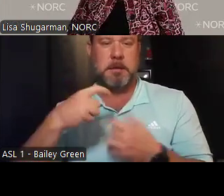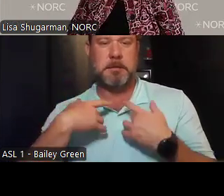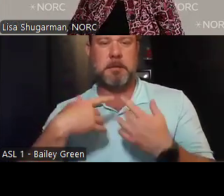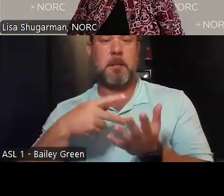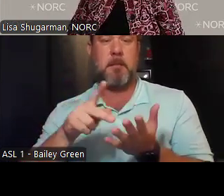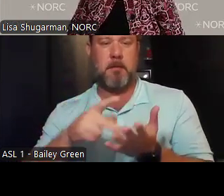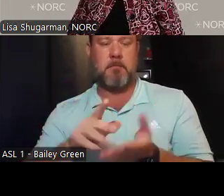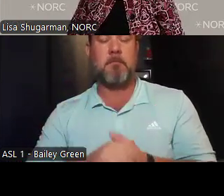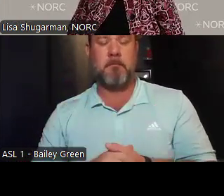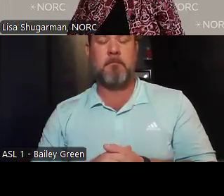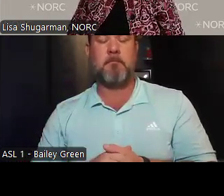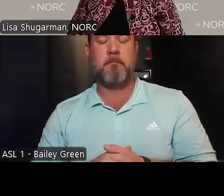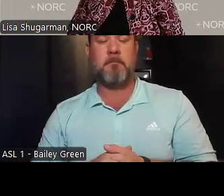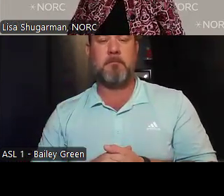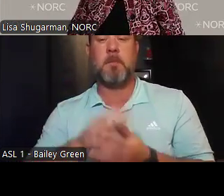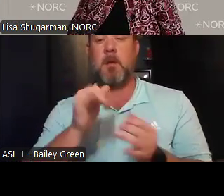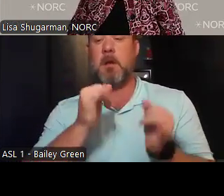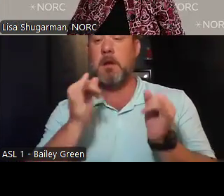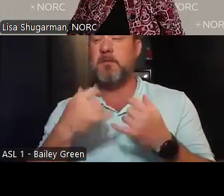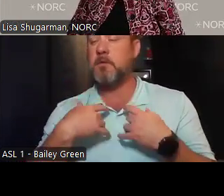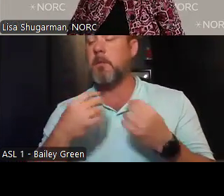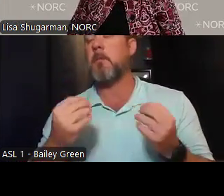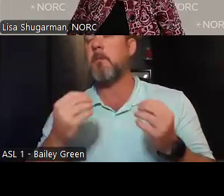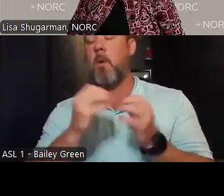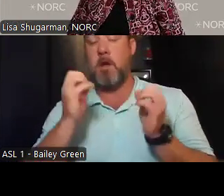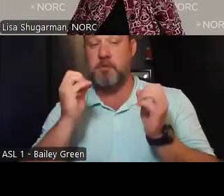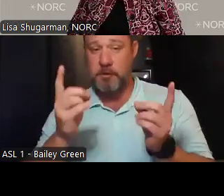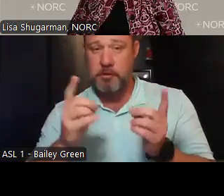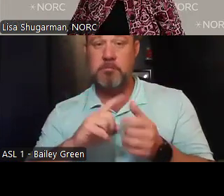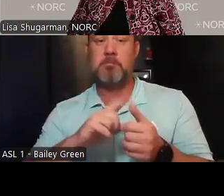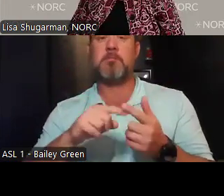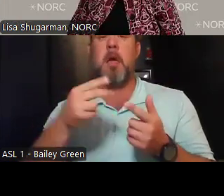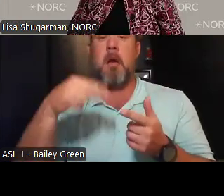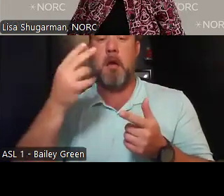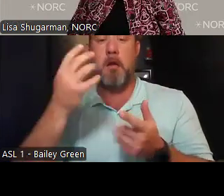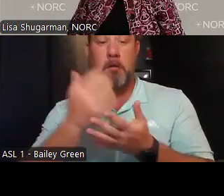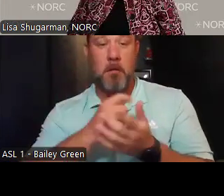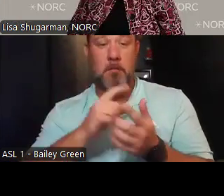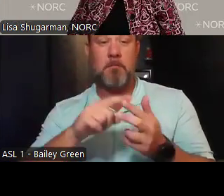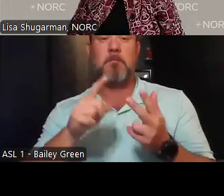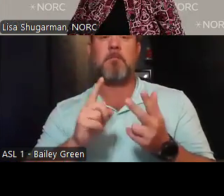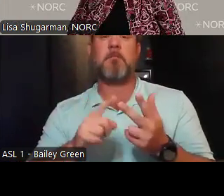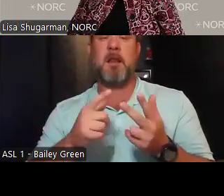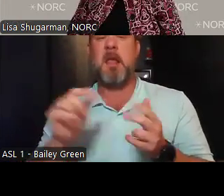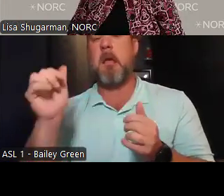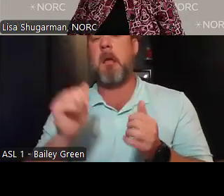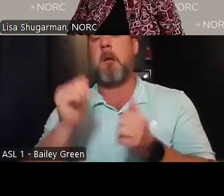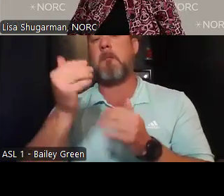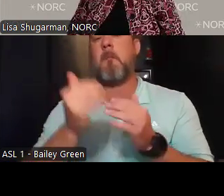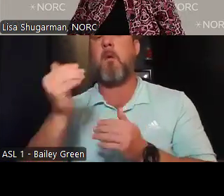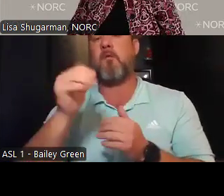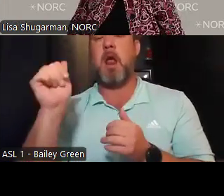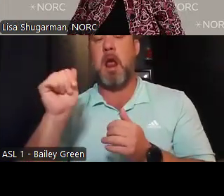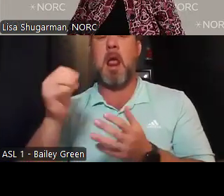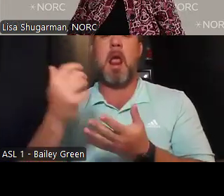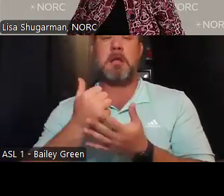paid for. These individuals tend to be more educated, higher income, and with greater than average assets, and are